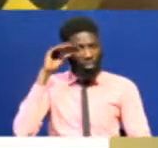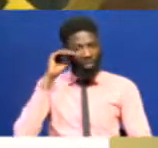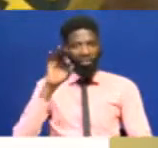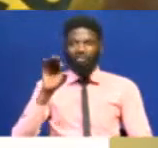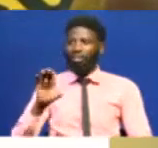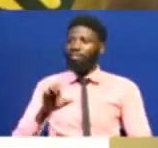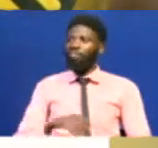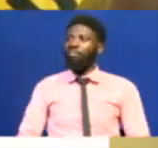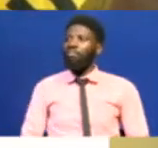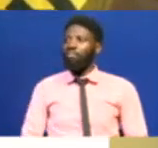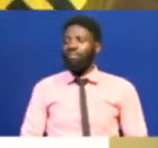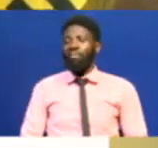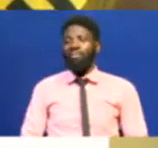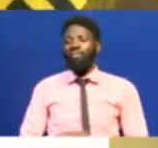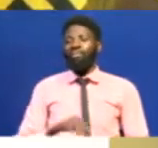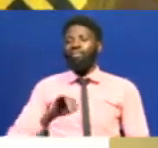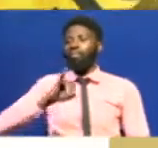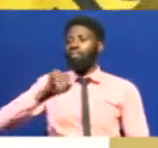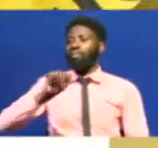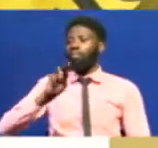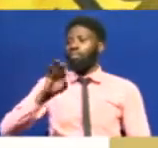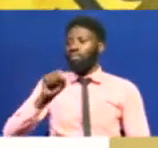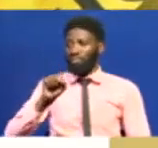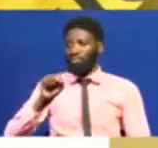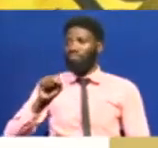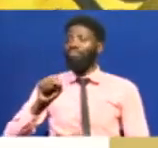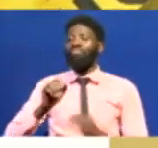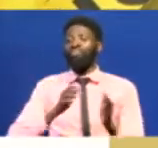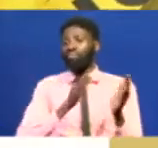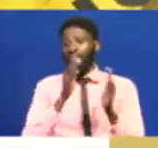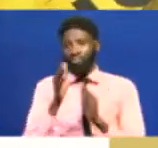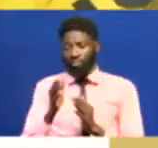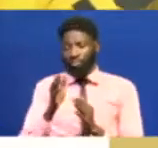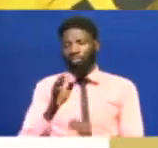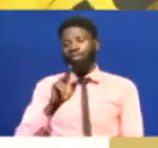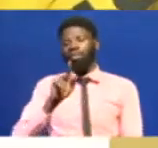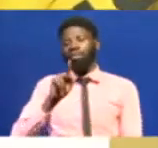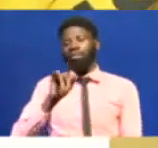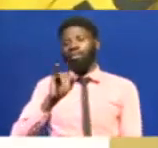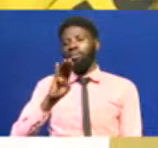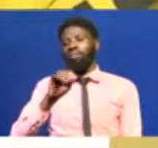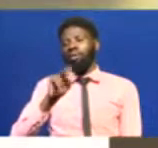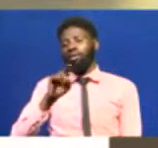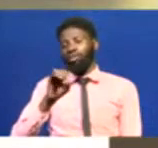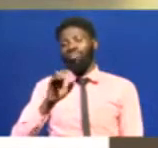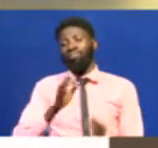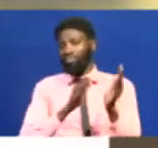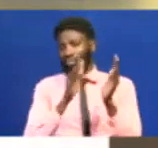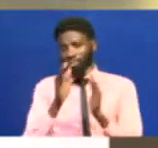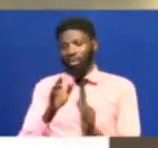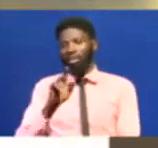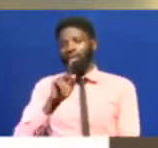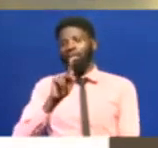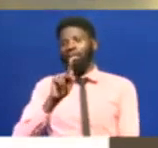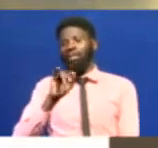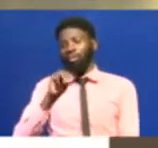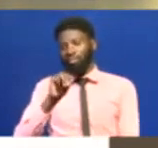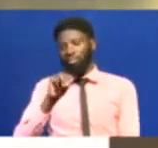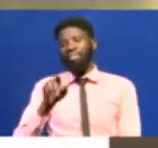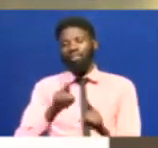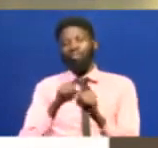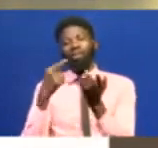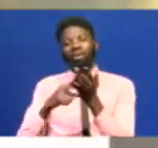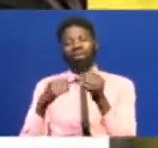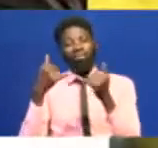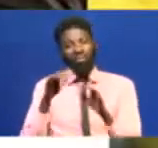Faces include James Mwangi from Nzoia Sugars, James Kibade from Kenya Police FC, Fabian Adikin from Muranga Seals, and Ugandan international